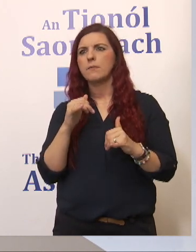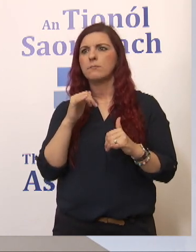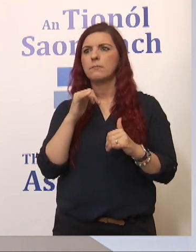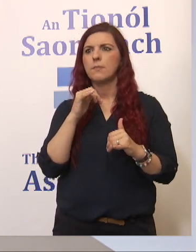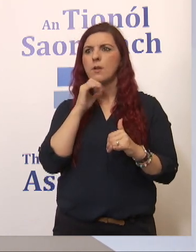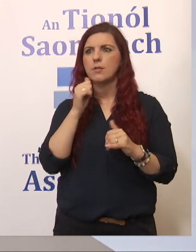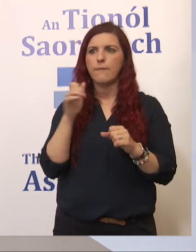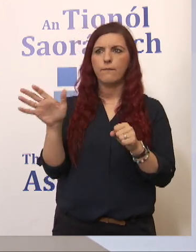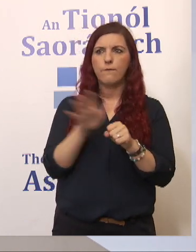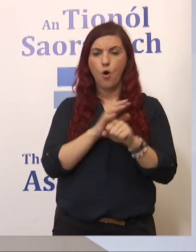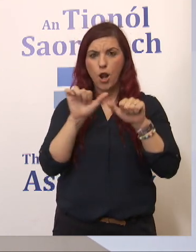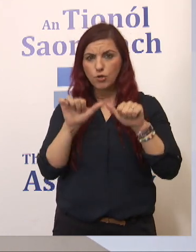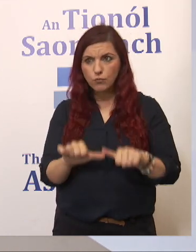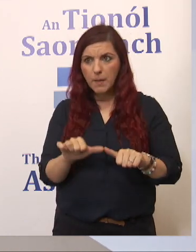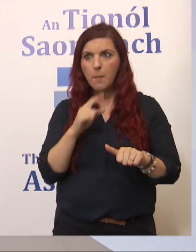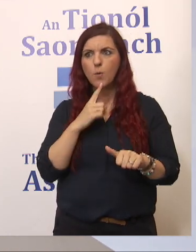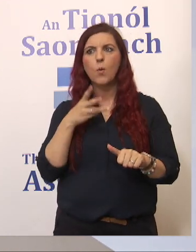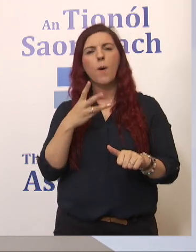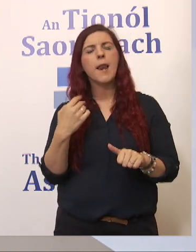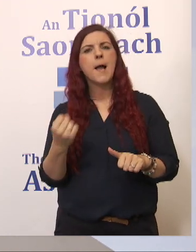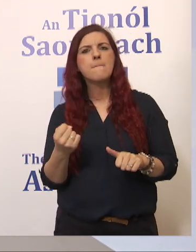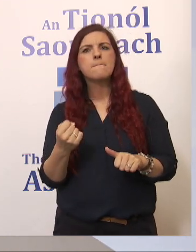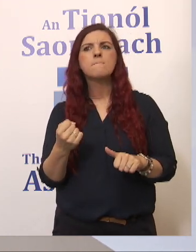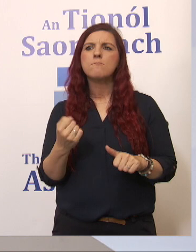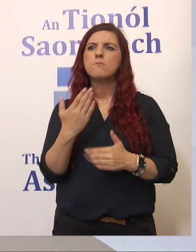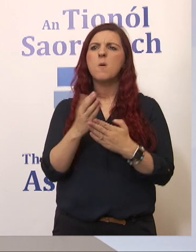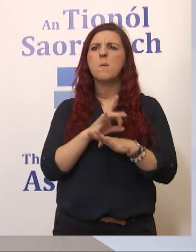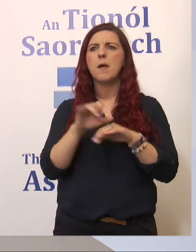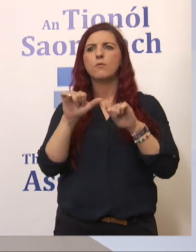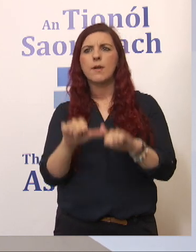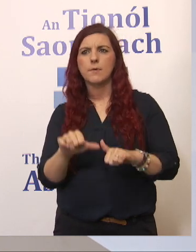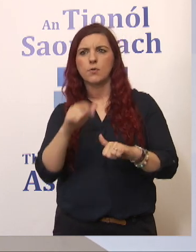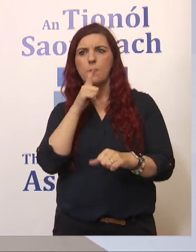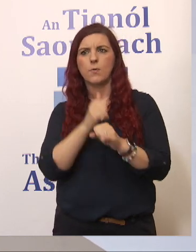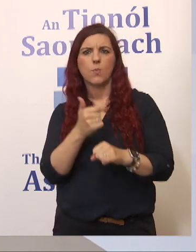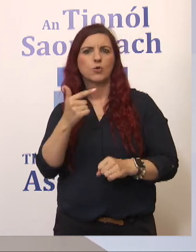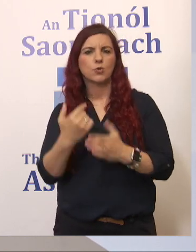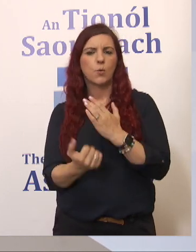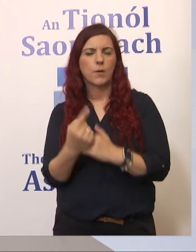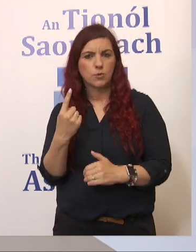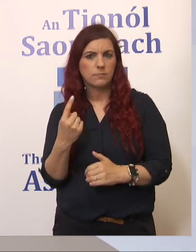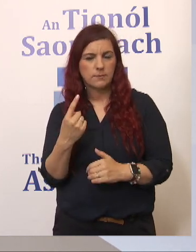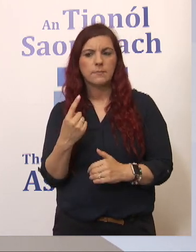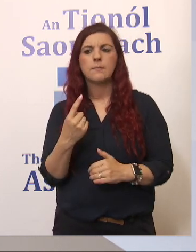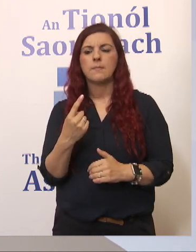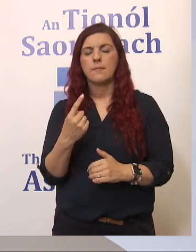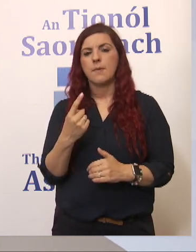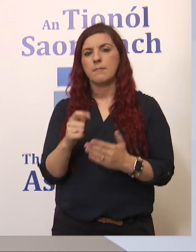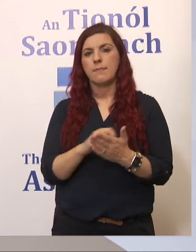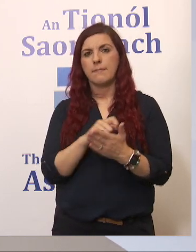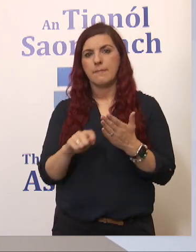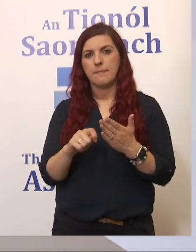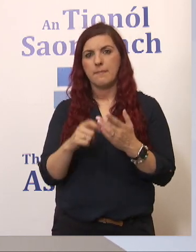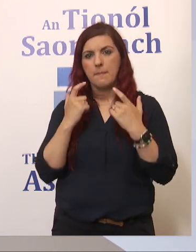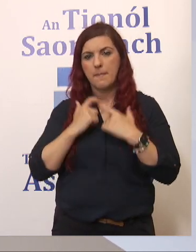unanimous agreement. Nonetheless, we'll have a consensus built on those two issues, the type of directly elected mayor and the local